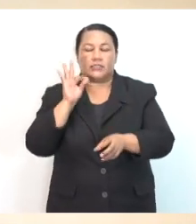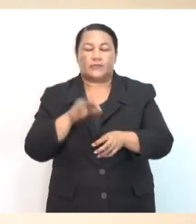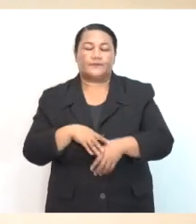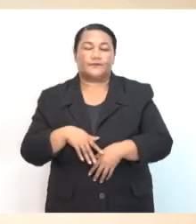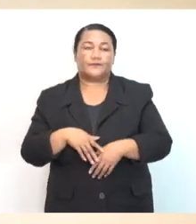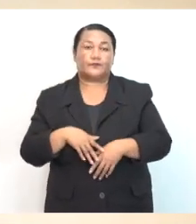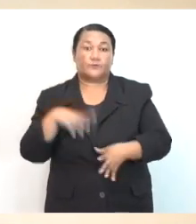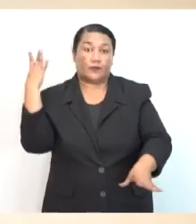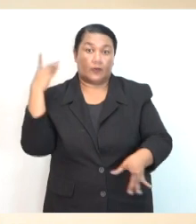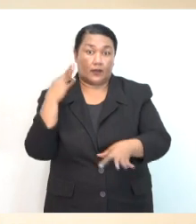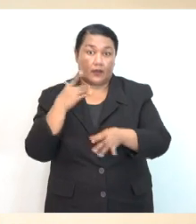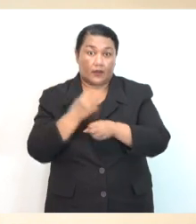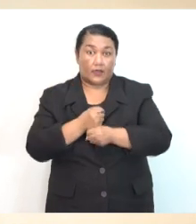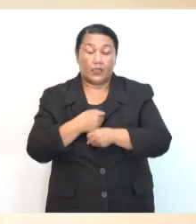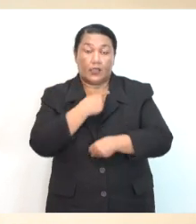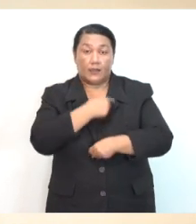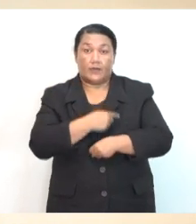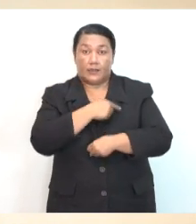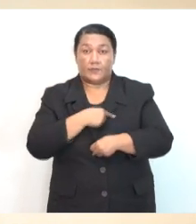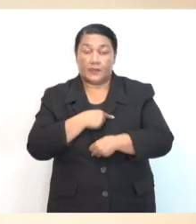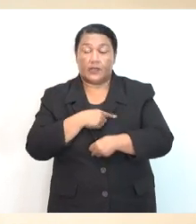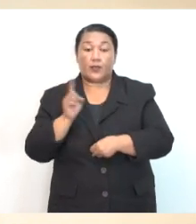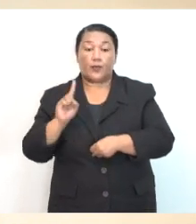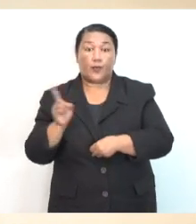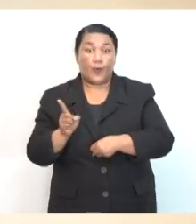issued and the regulations amended and published.